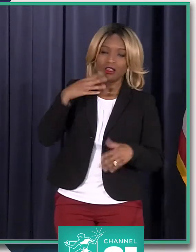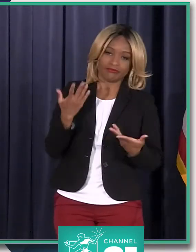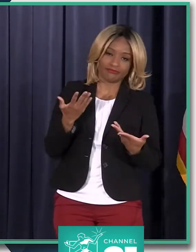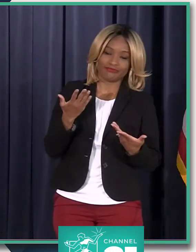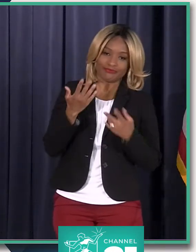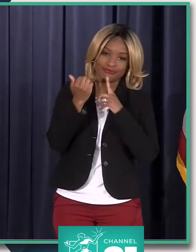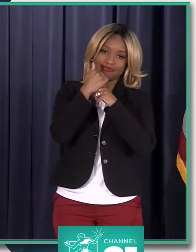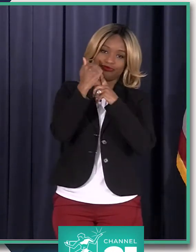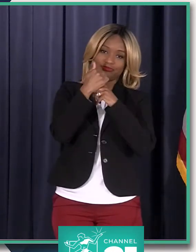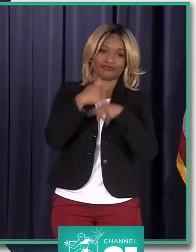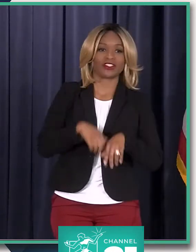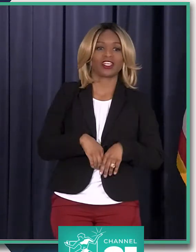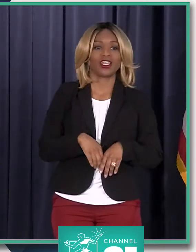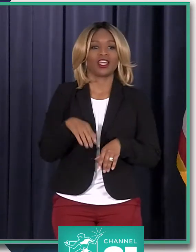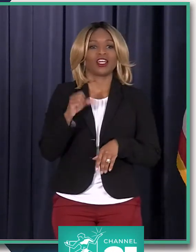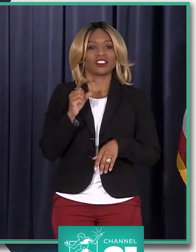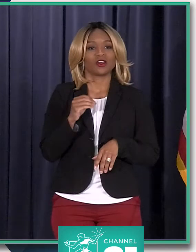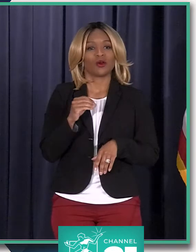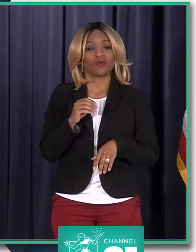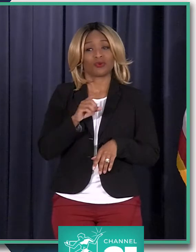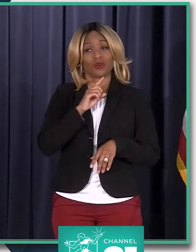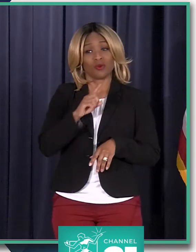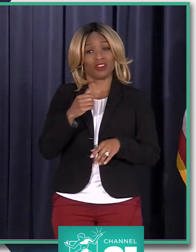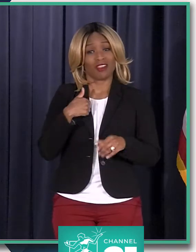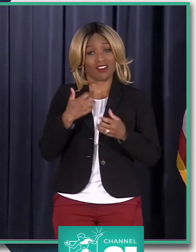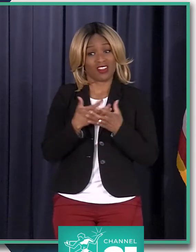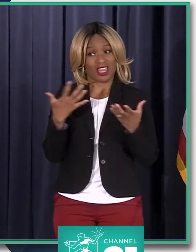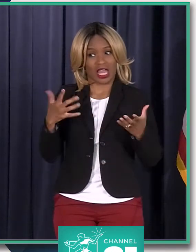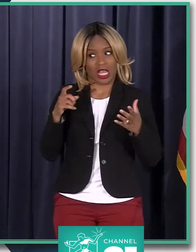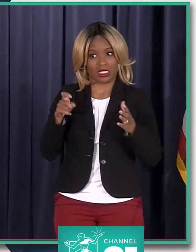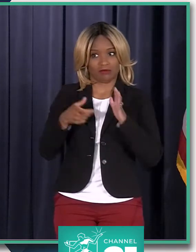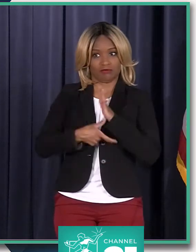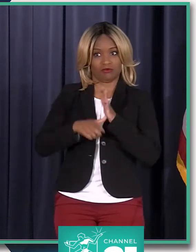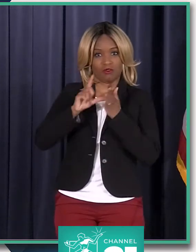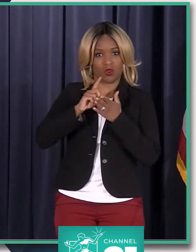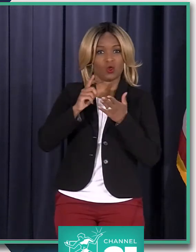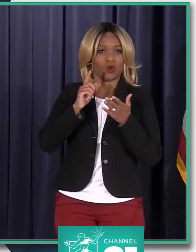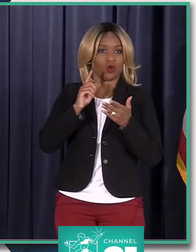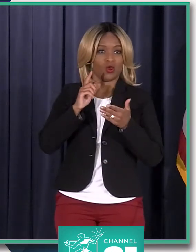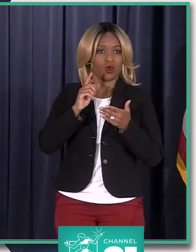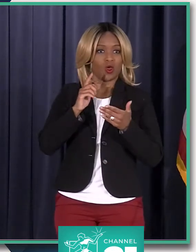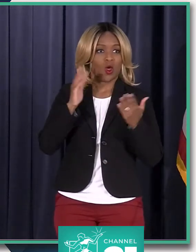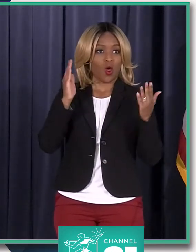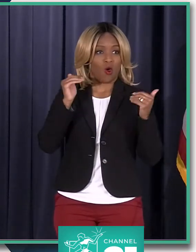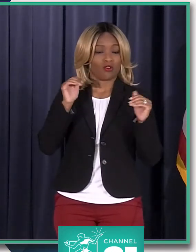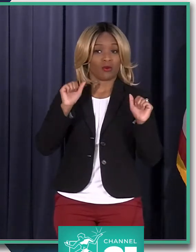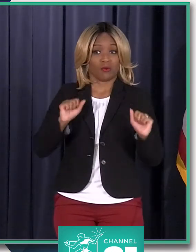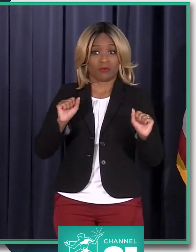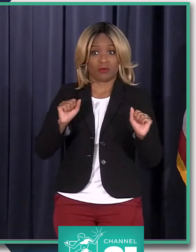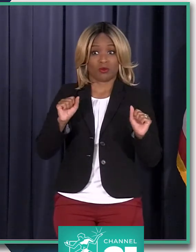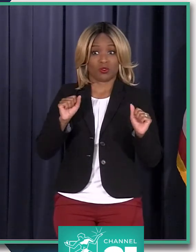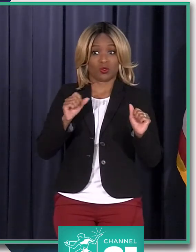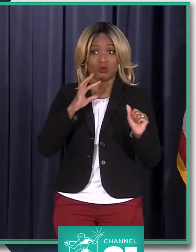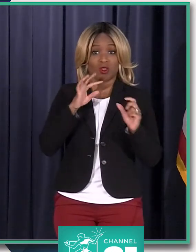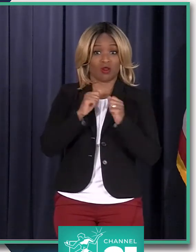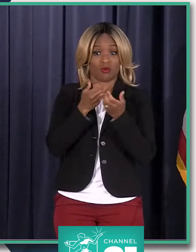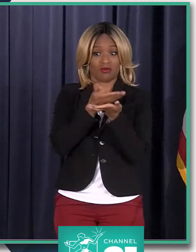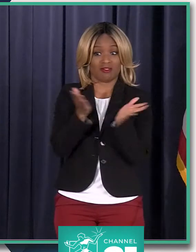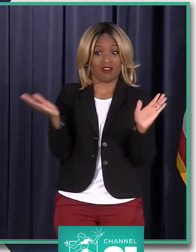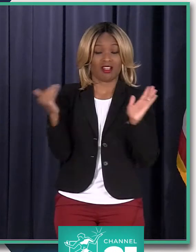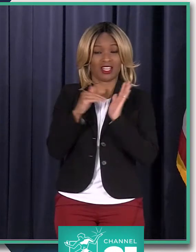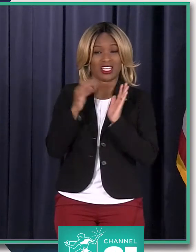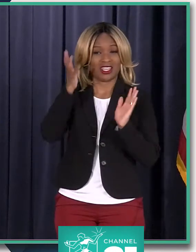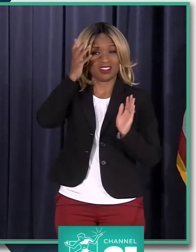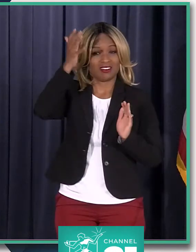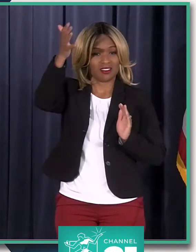be here. I have a lot to kind of go over. I'm going to go over it quickly. Hopefully, I'll be able to get in front of everybody again and have a discussion down the road